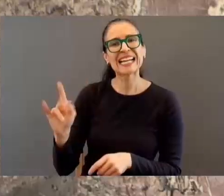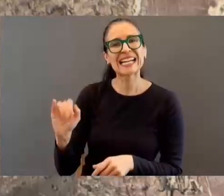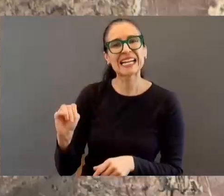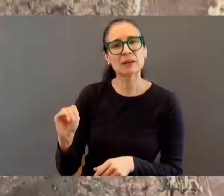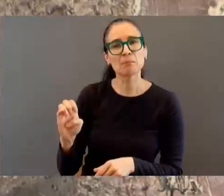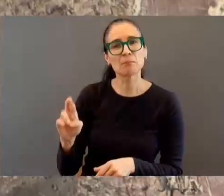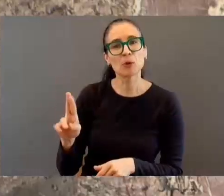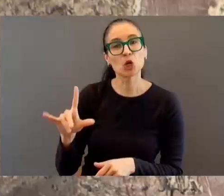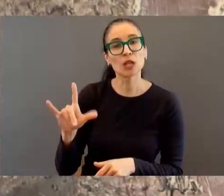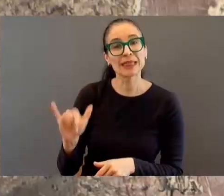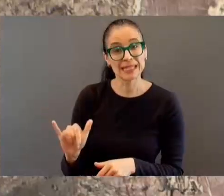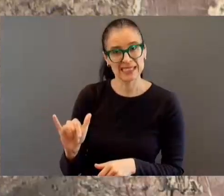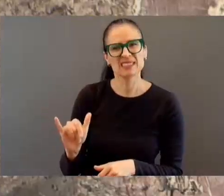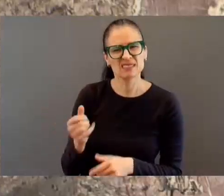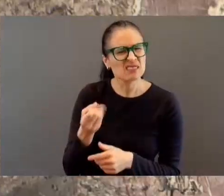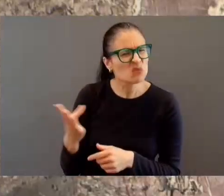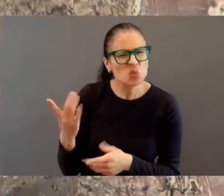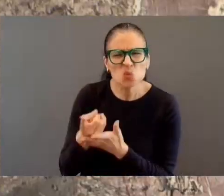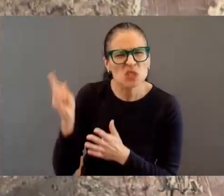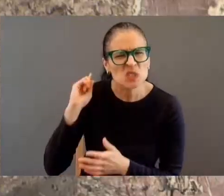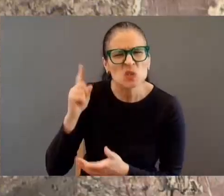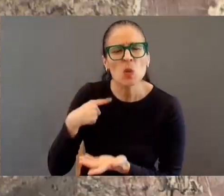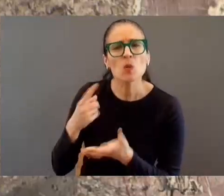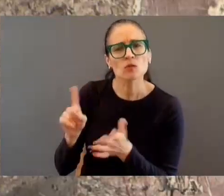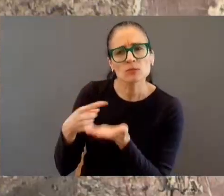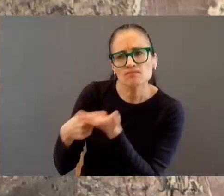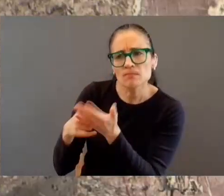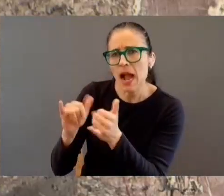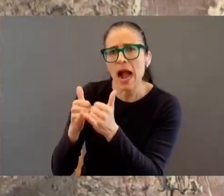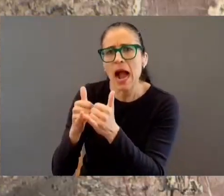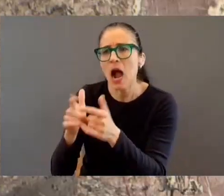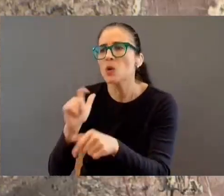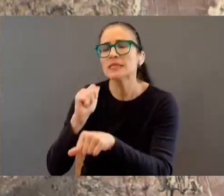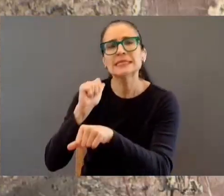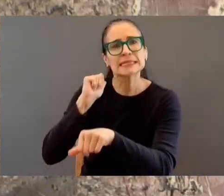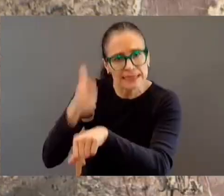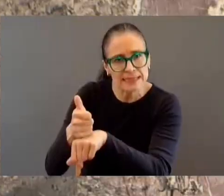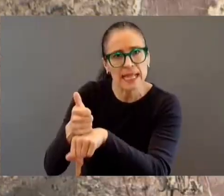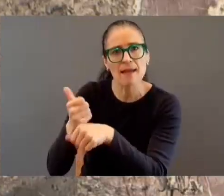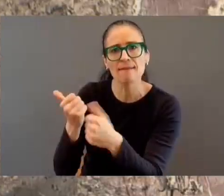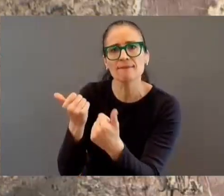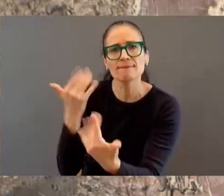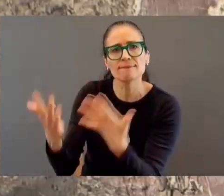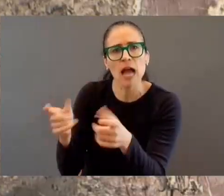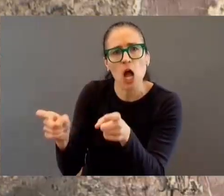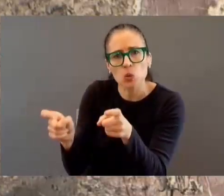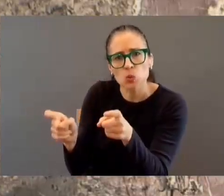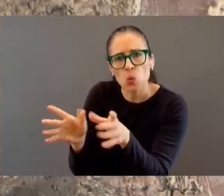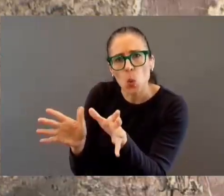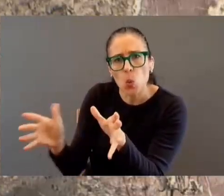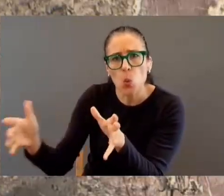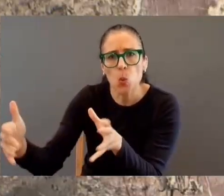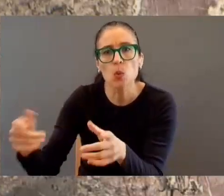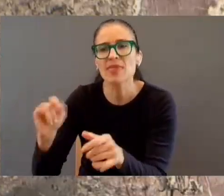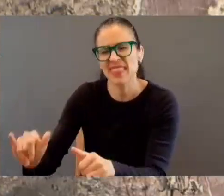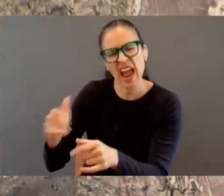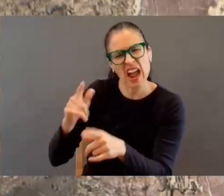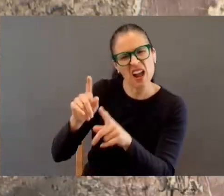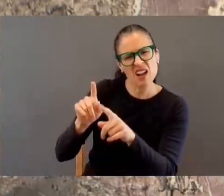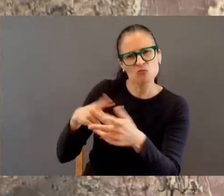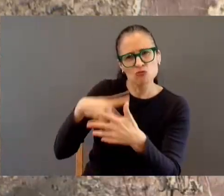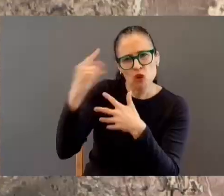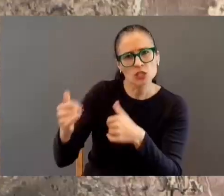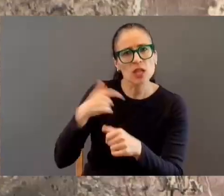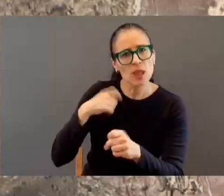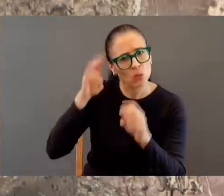taking in every part of our province, because we know that wildfires are increasing. We know it is so important that we make investments, and it's why on